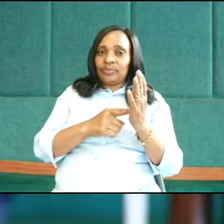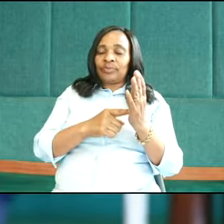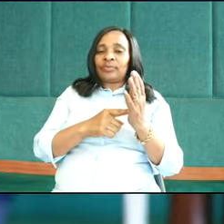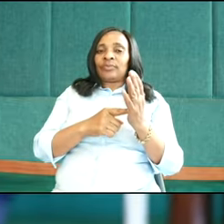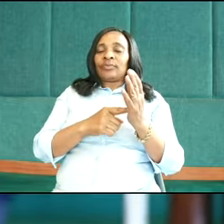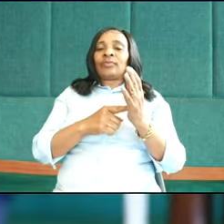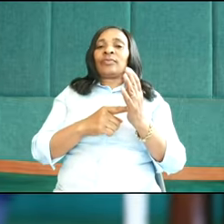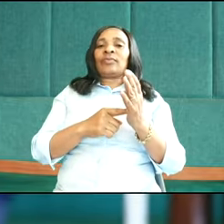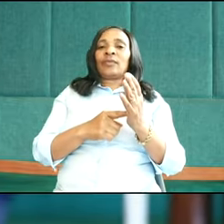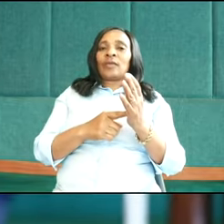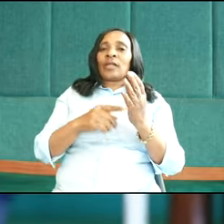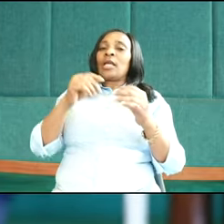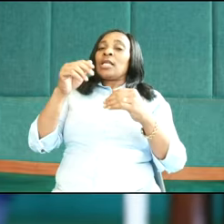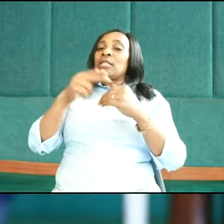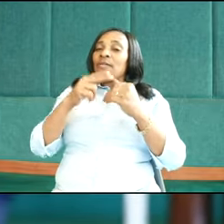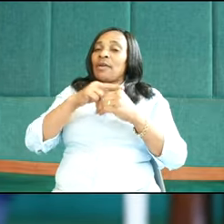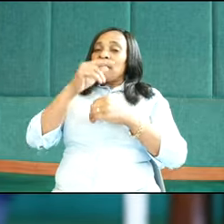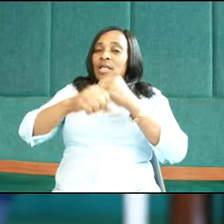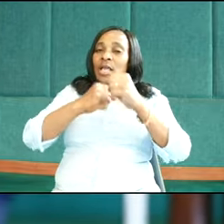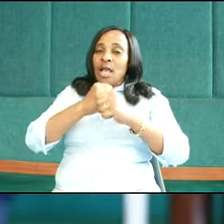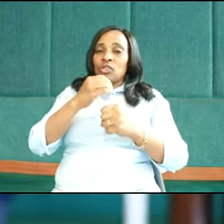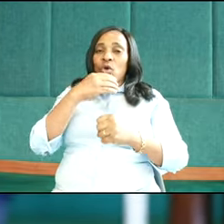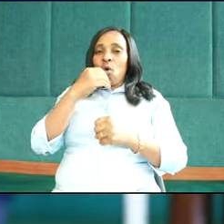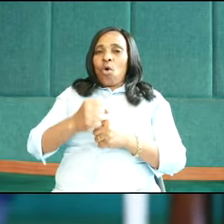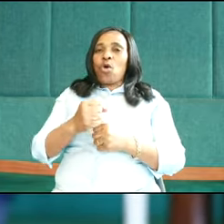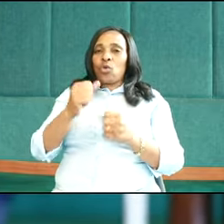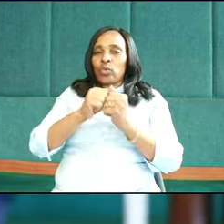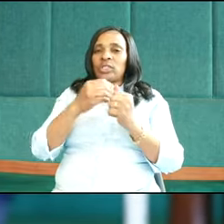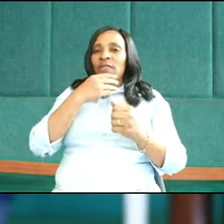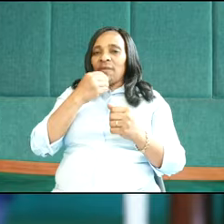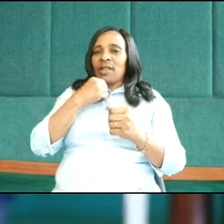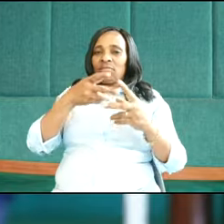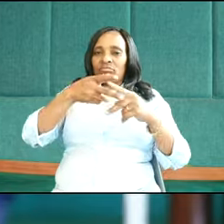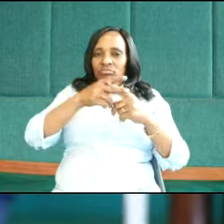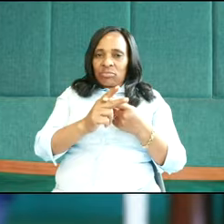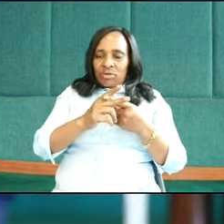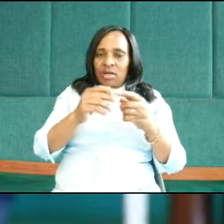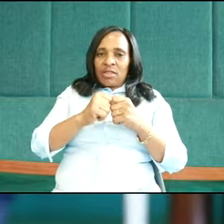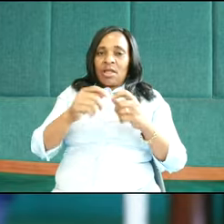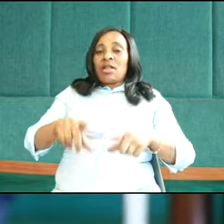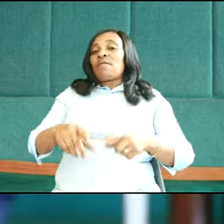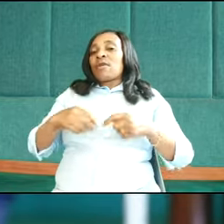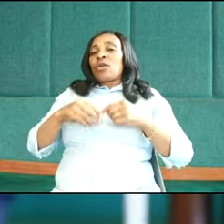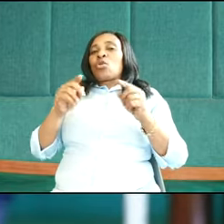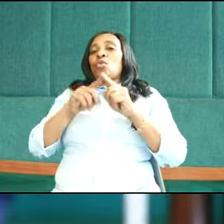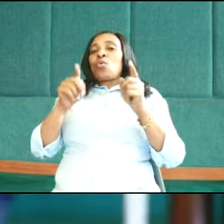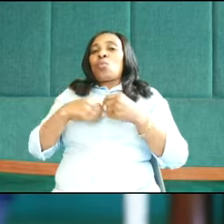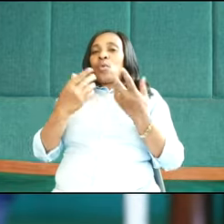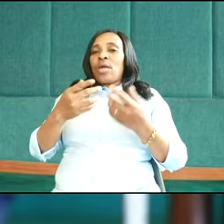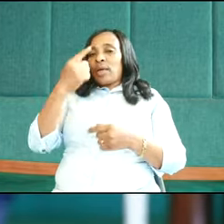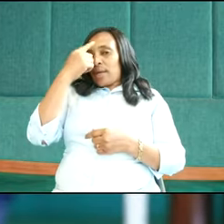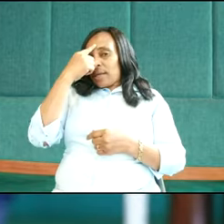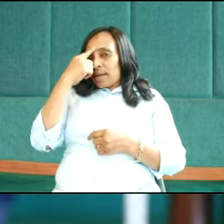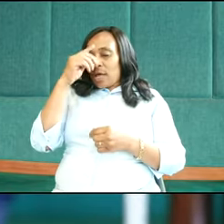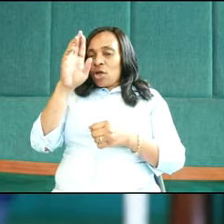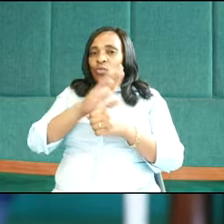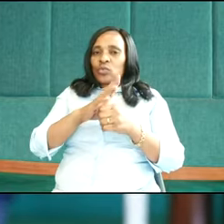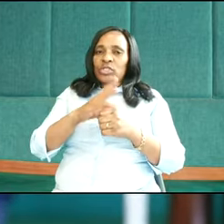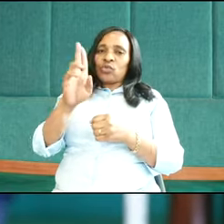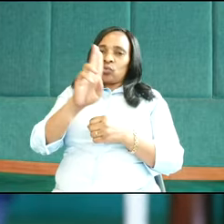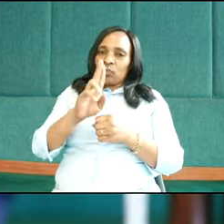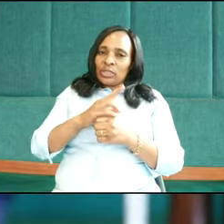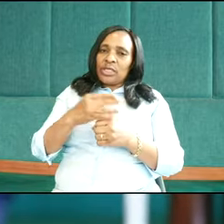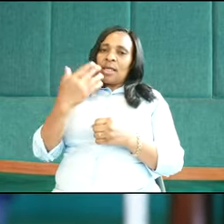Joylene was 7 years old playing blocks with her father in the living room of their home in India. She liked using the yellow,